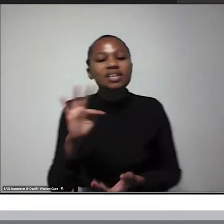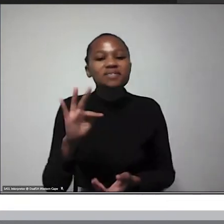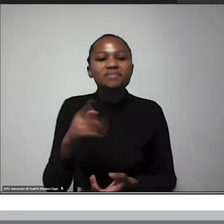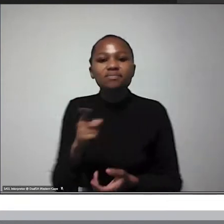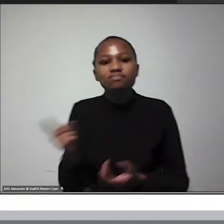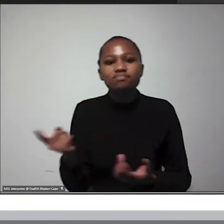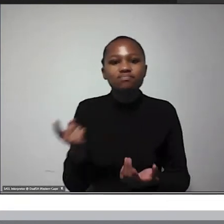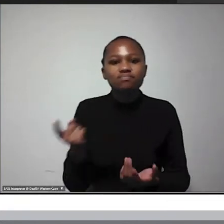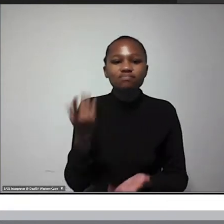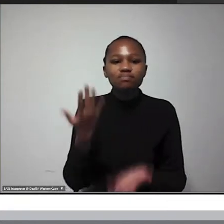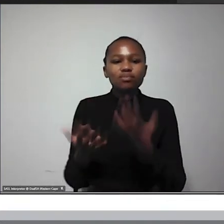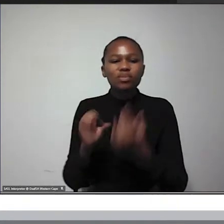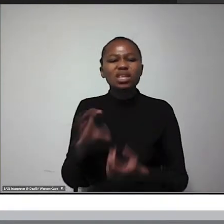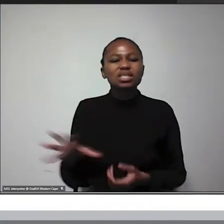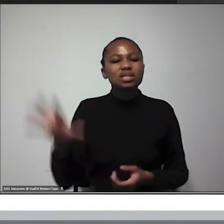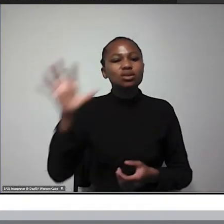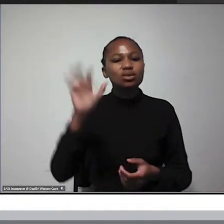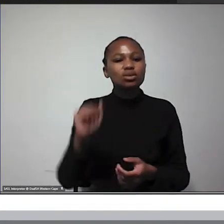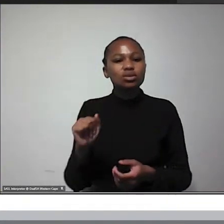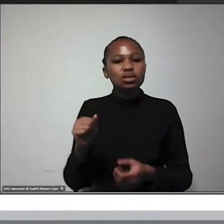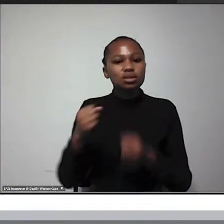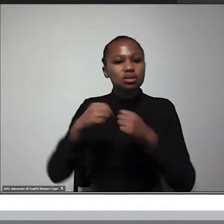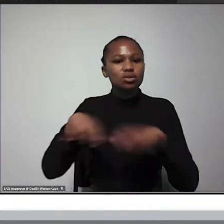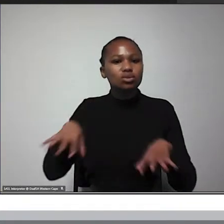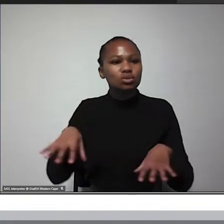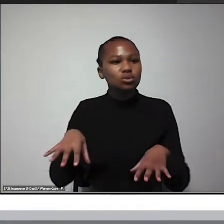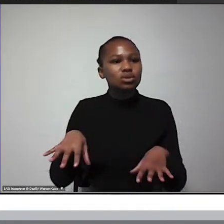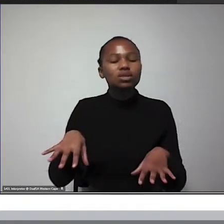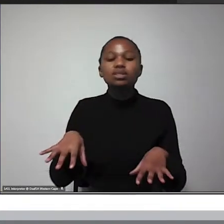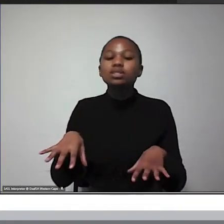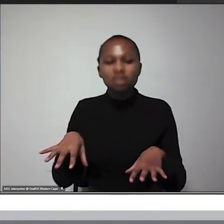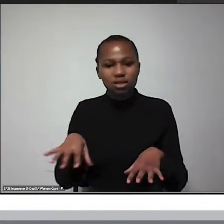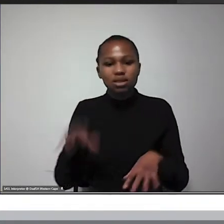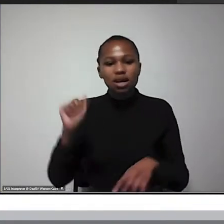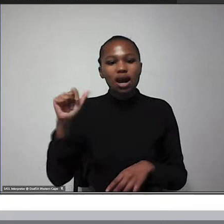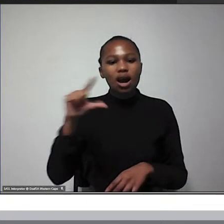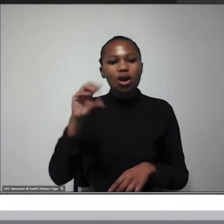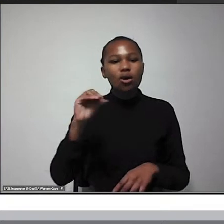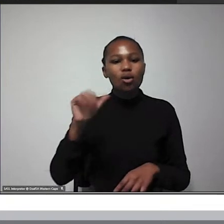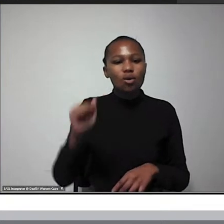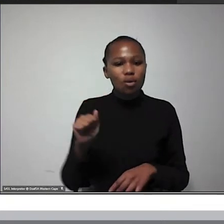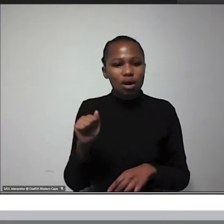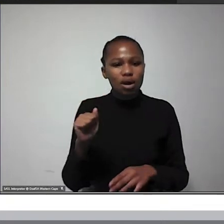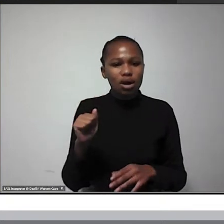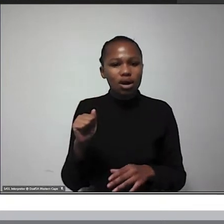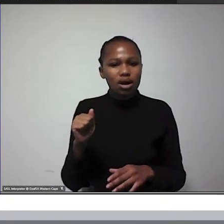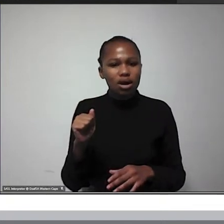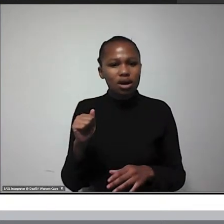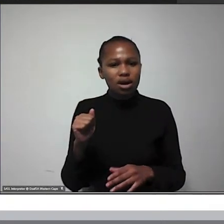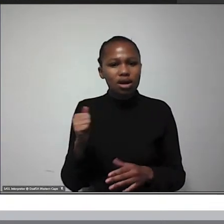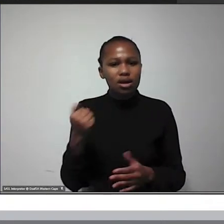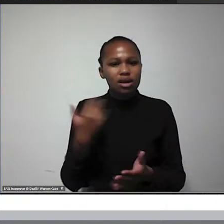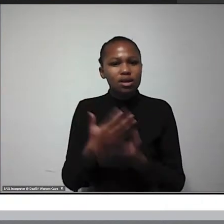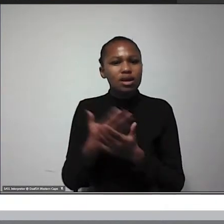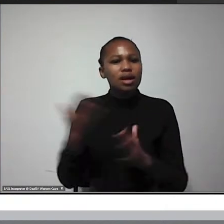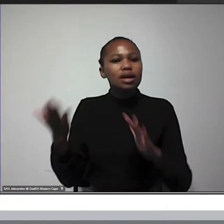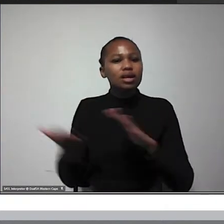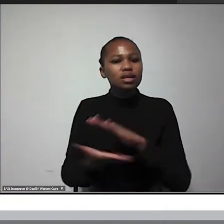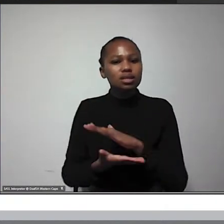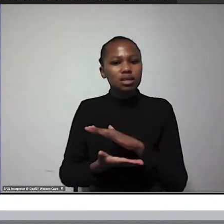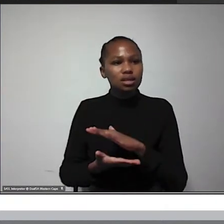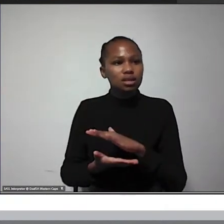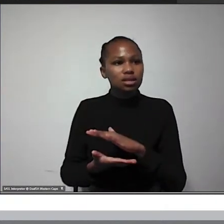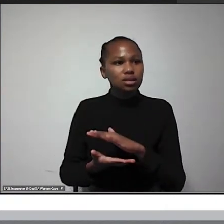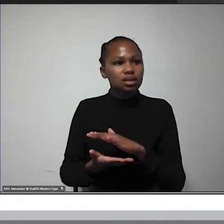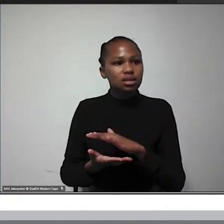if South Africa were to lose its benefits under AGOA, it would very much undermine the regional integration objectives,